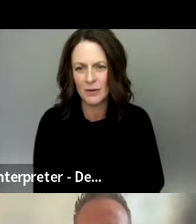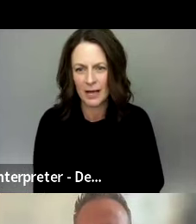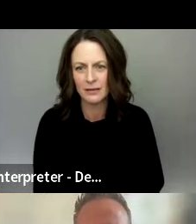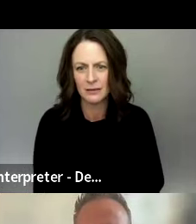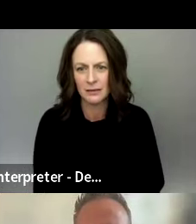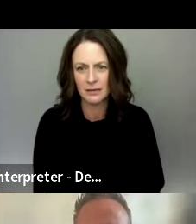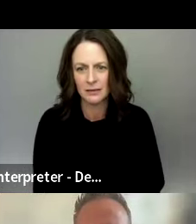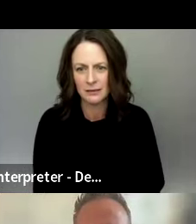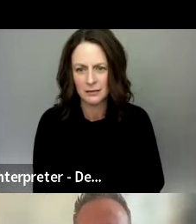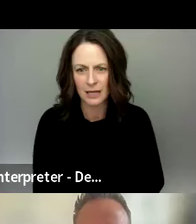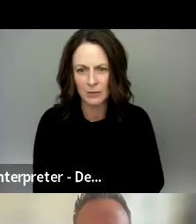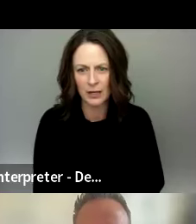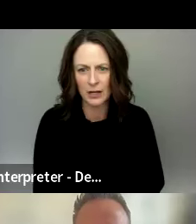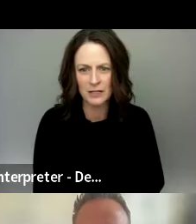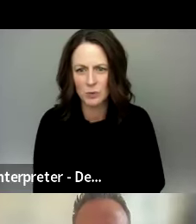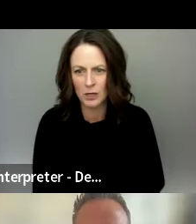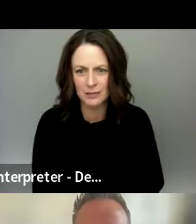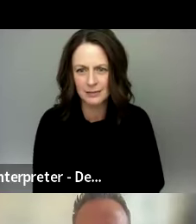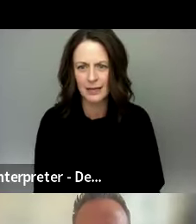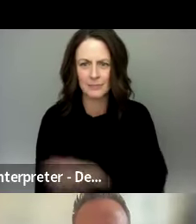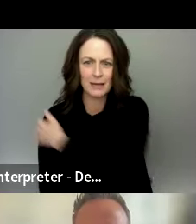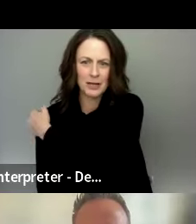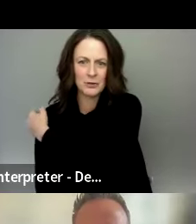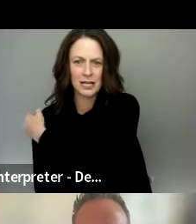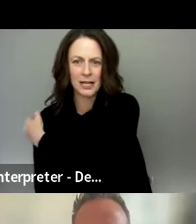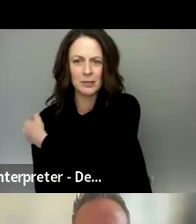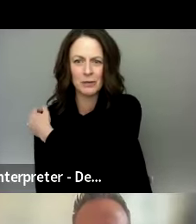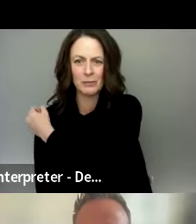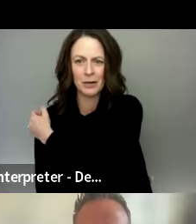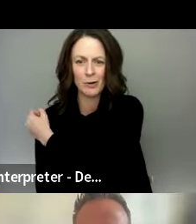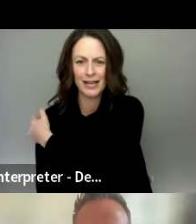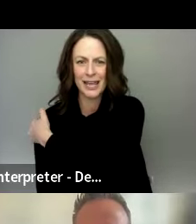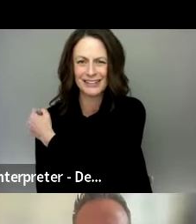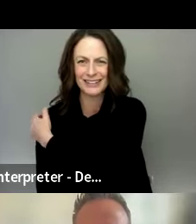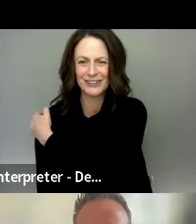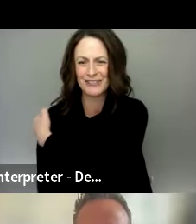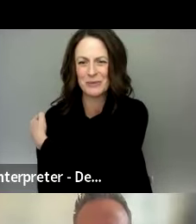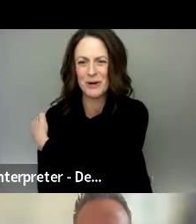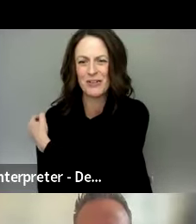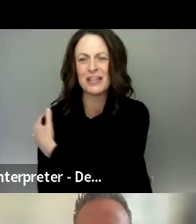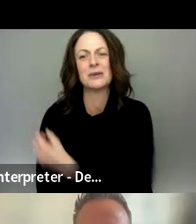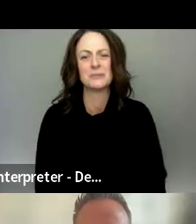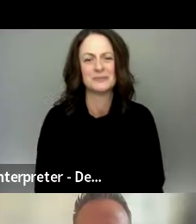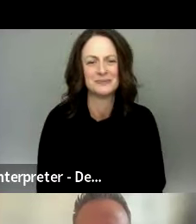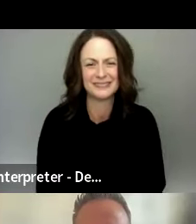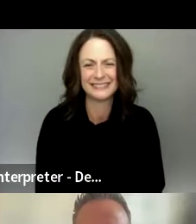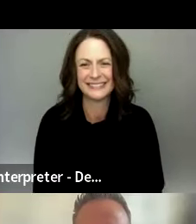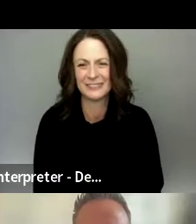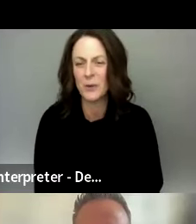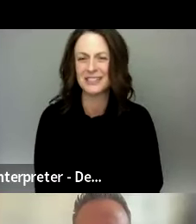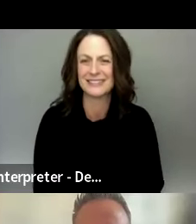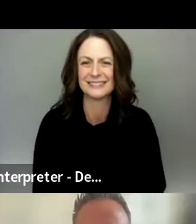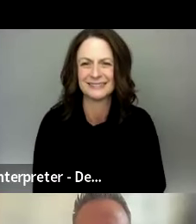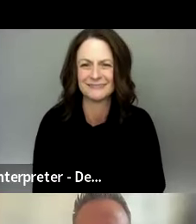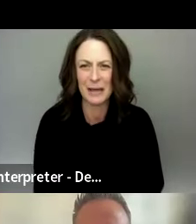Yeah. Oh, okay. So I'm learning all these words. I'm understanding a little bit better already, learning from you all. Thank you.